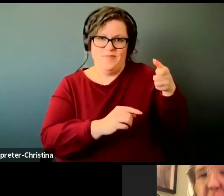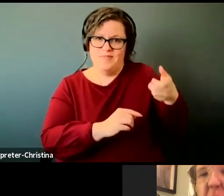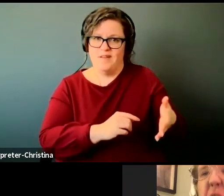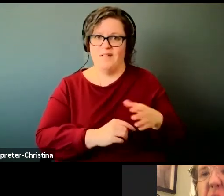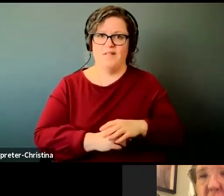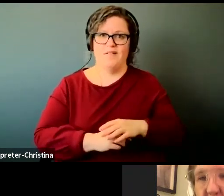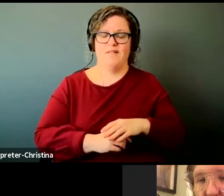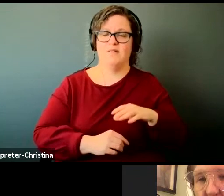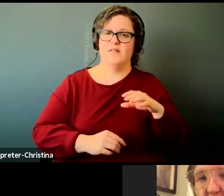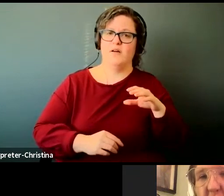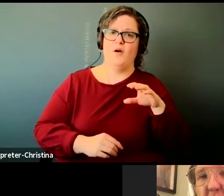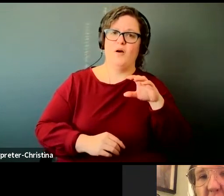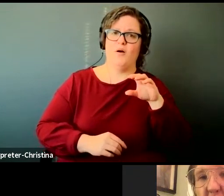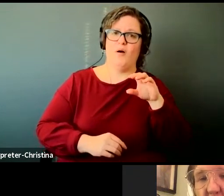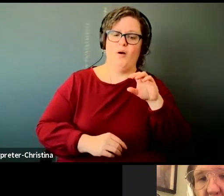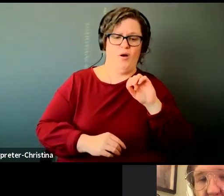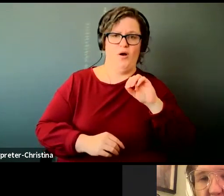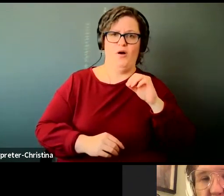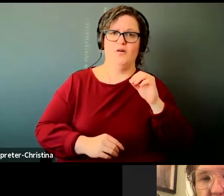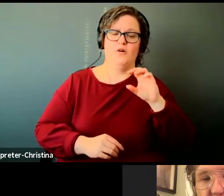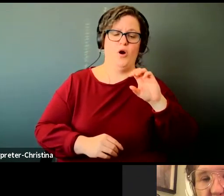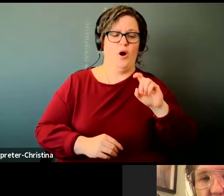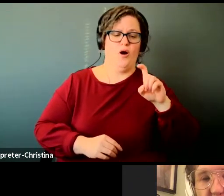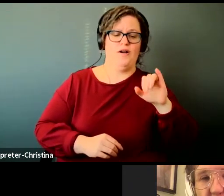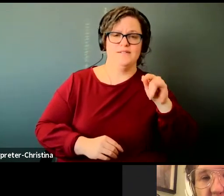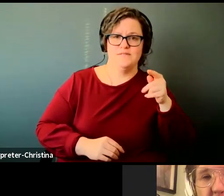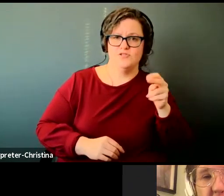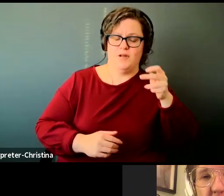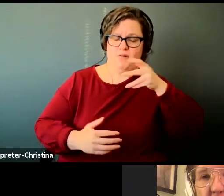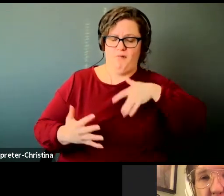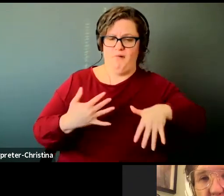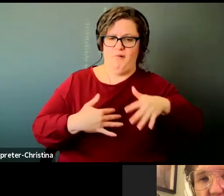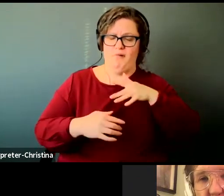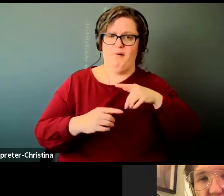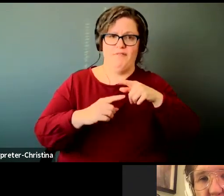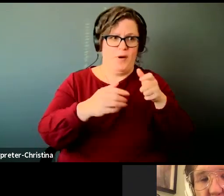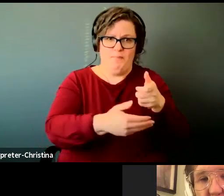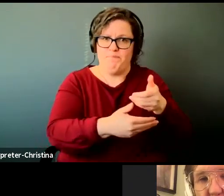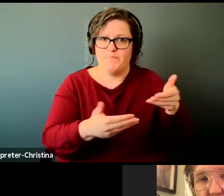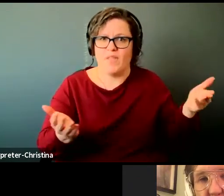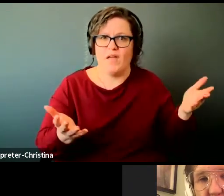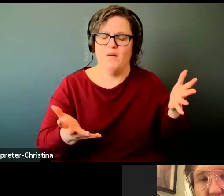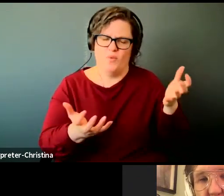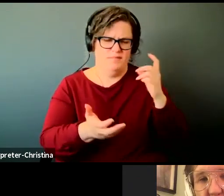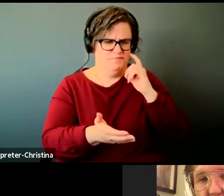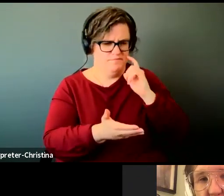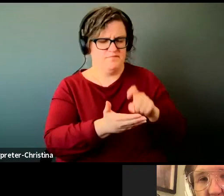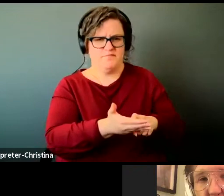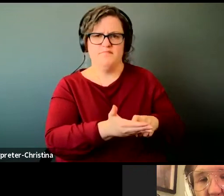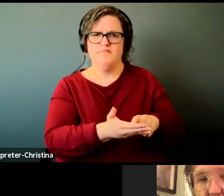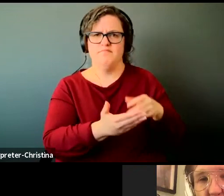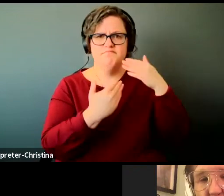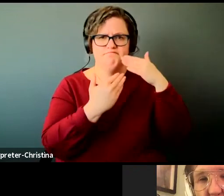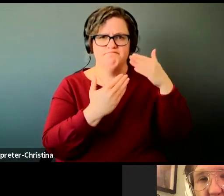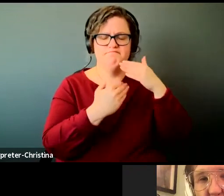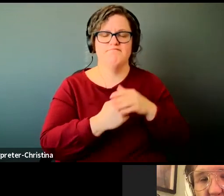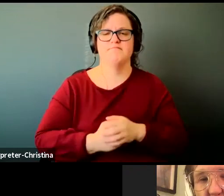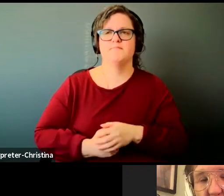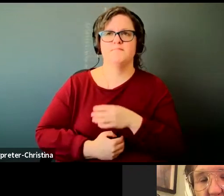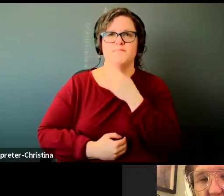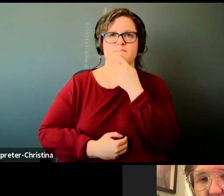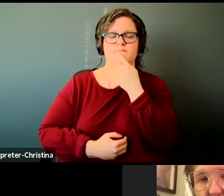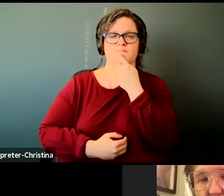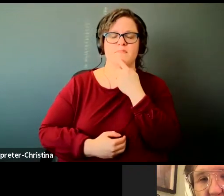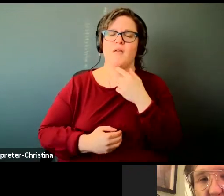breathe. And I think it's important. One of the questions that I like to ask myself is what makes our lives